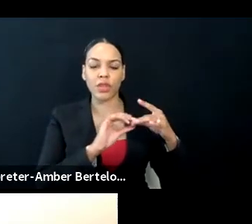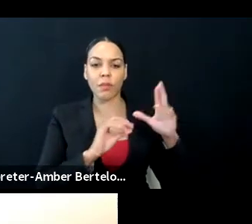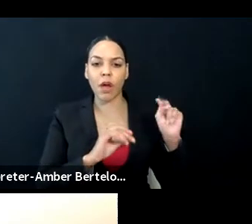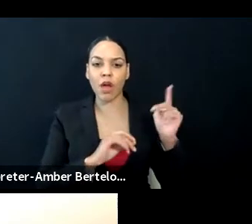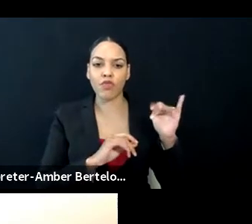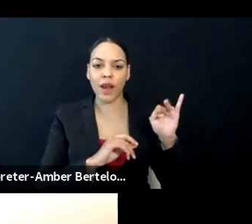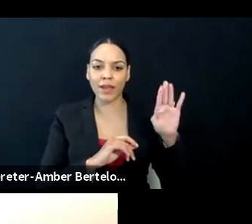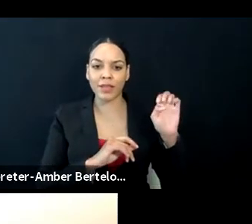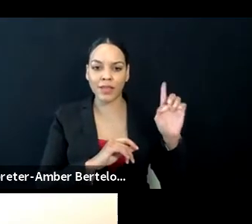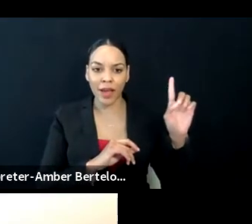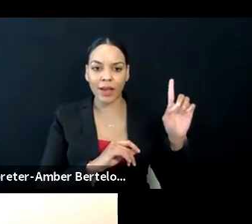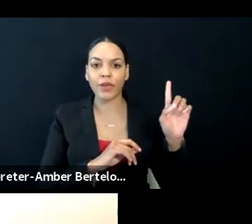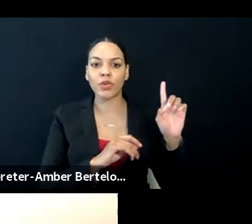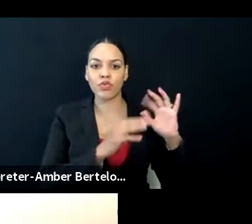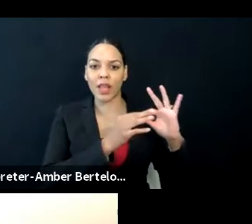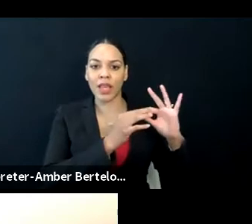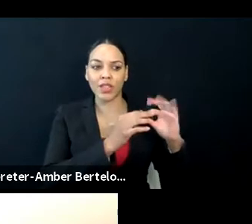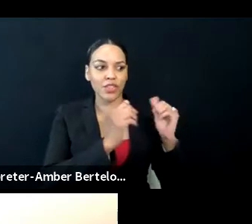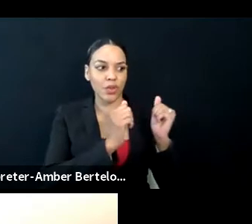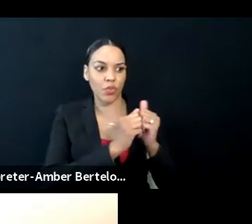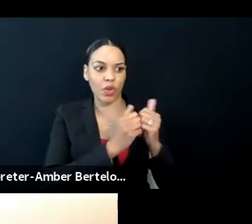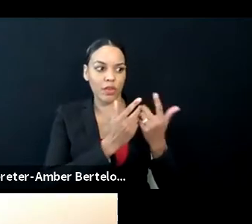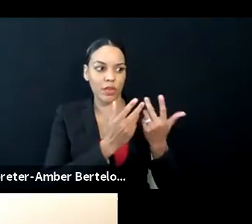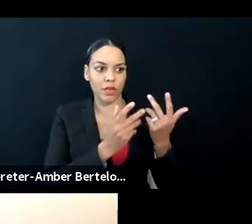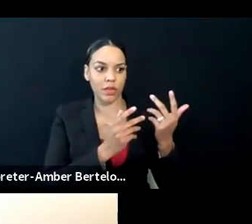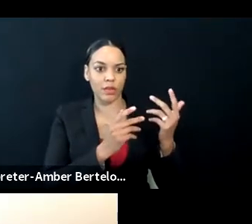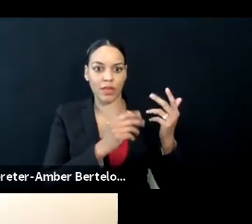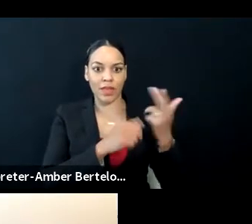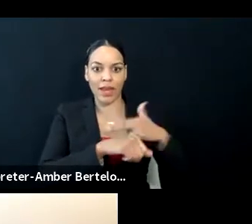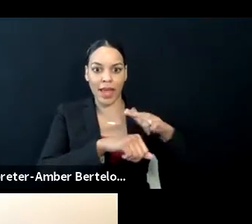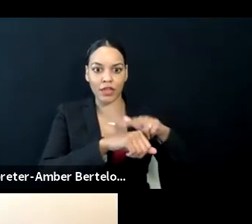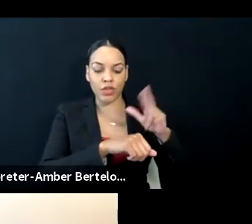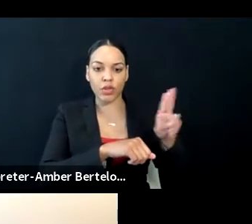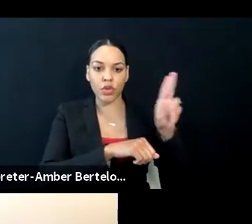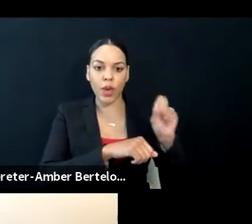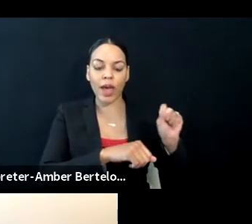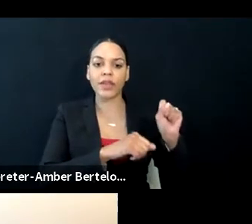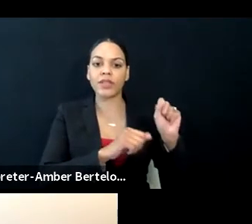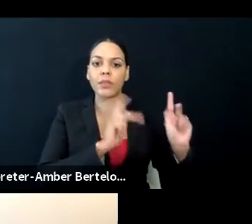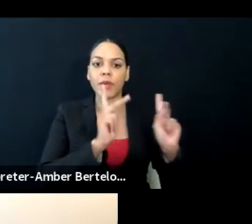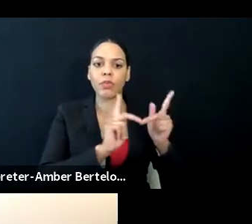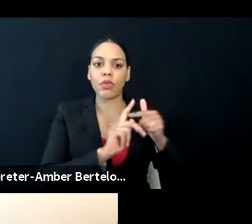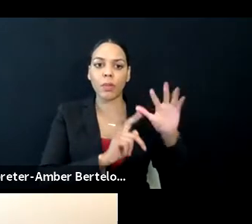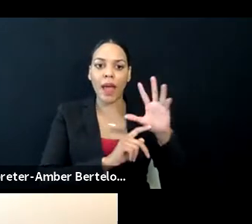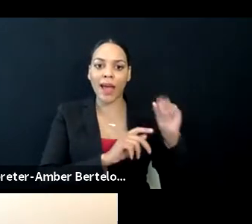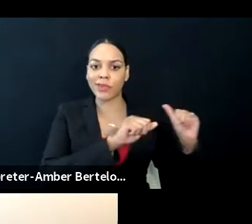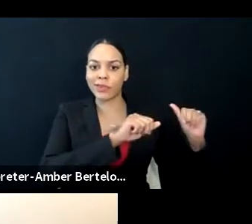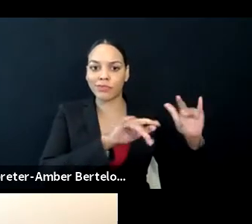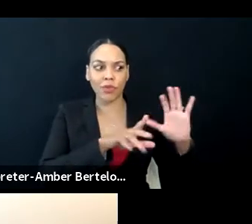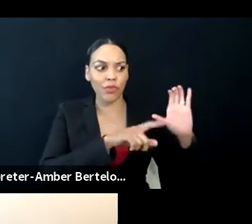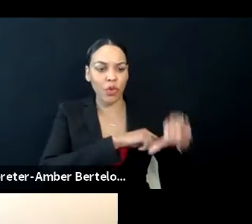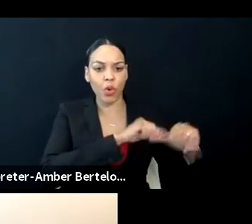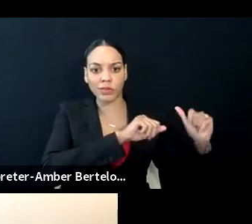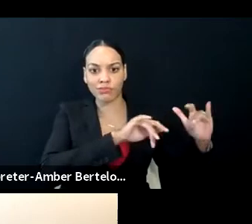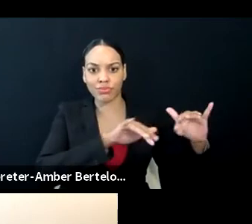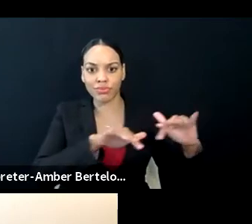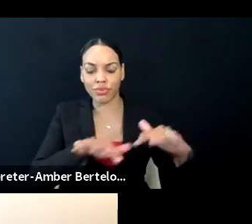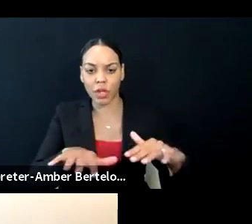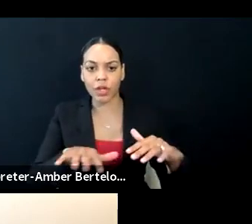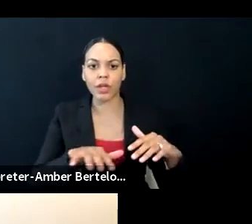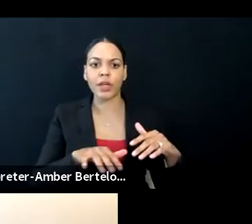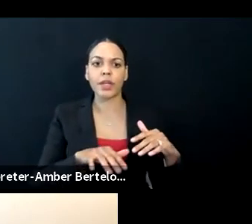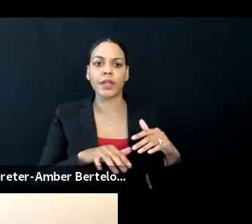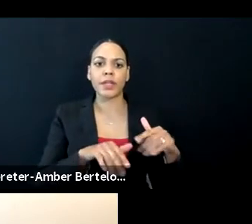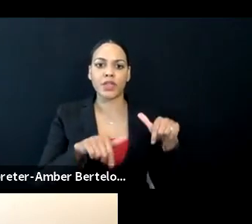the enslaved experience of people of the African diaspora, forced migrants to the country.